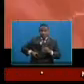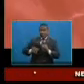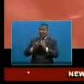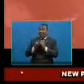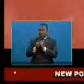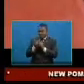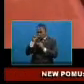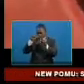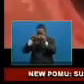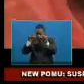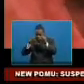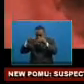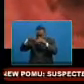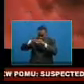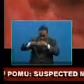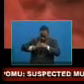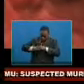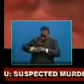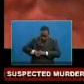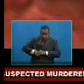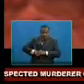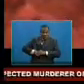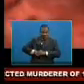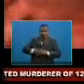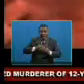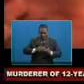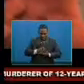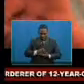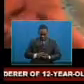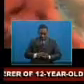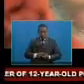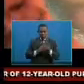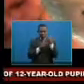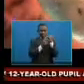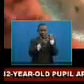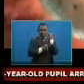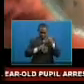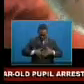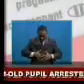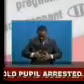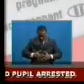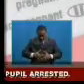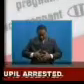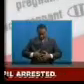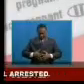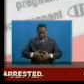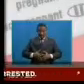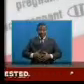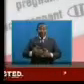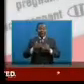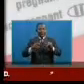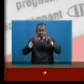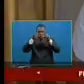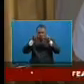tube, where it is left for implant and form a pregnancy. Once implantation takes place, pregnancy tests are taken to